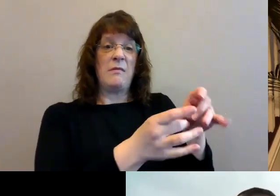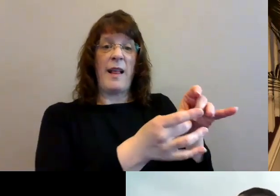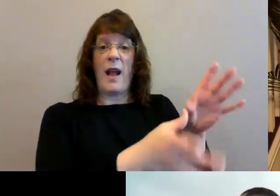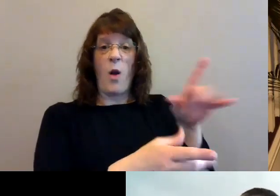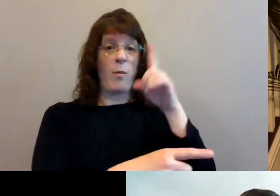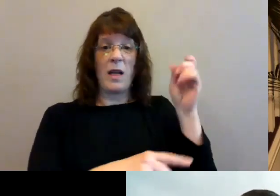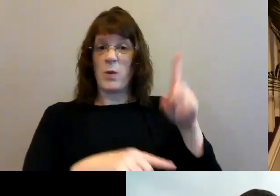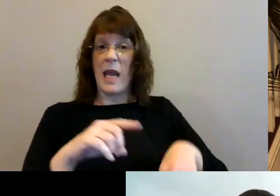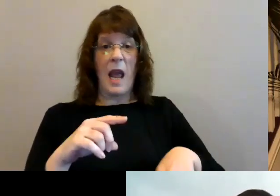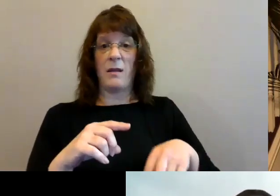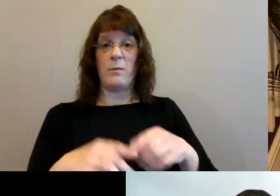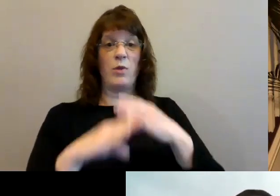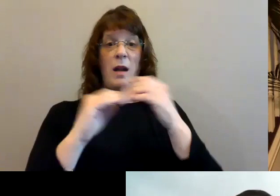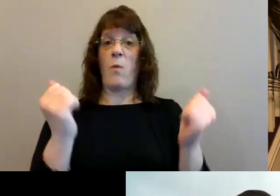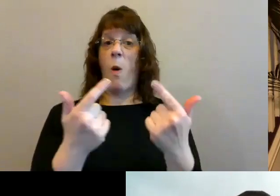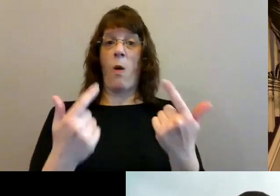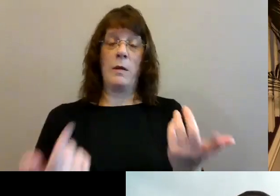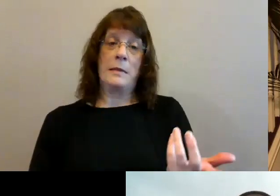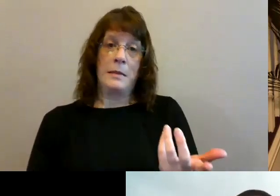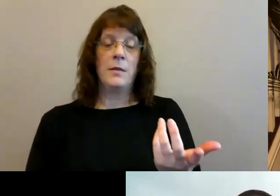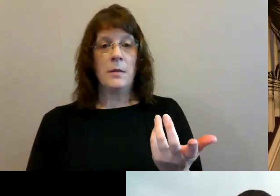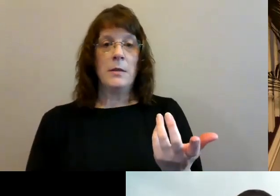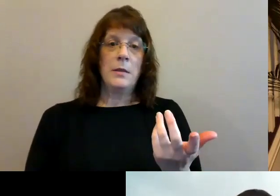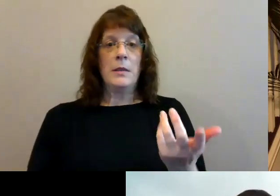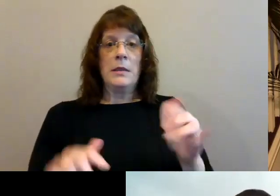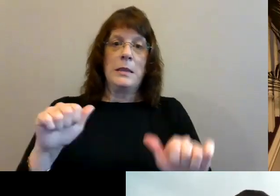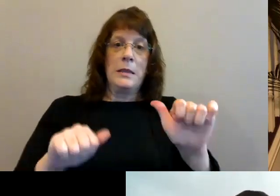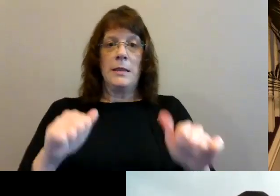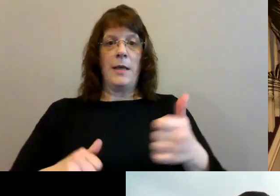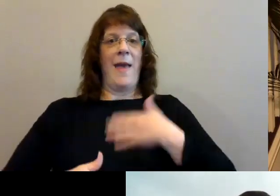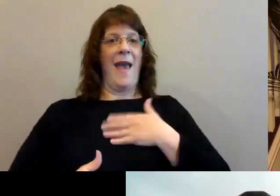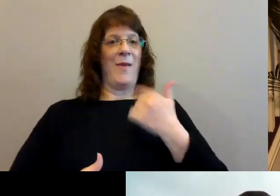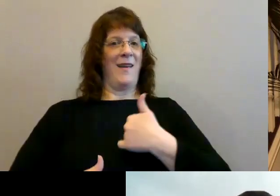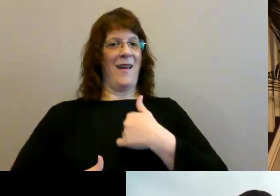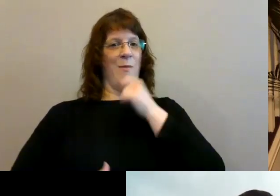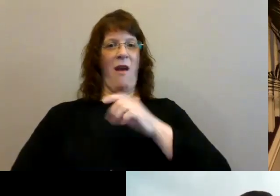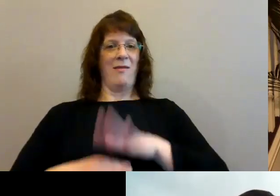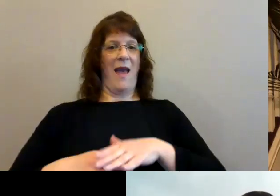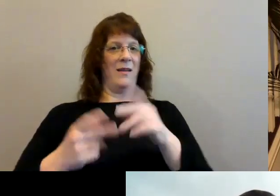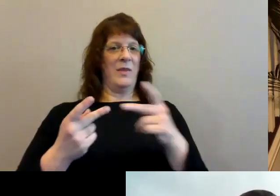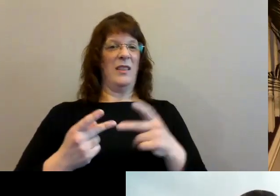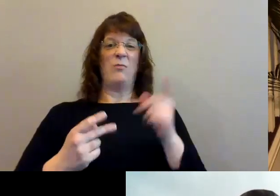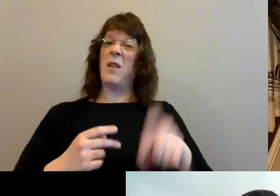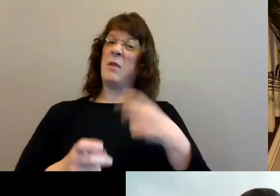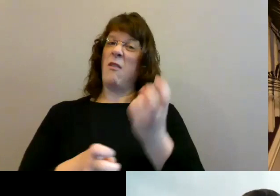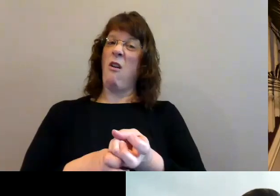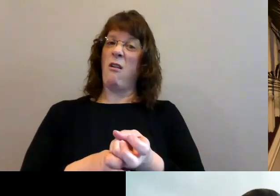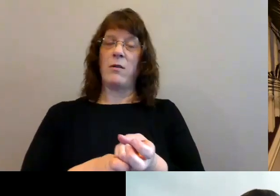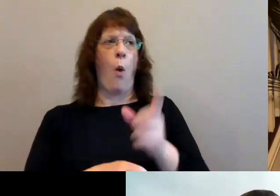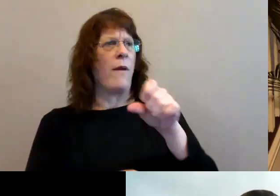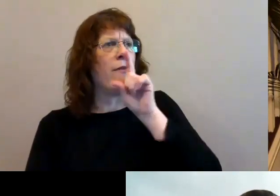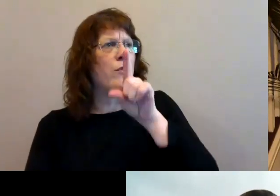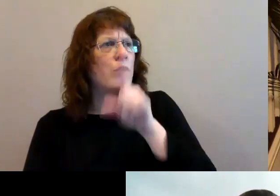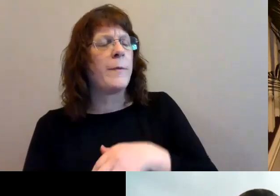all? Like, it's, yeah, I'm glad I'm not in that position, because that must be really hard. Yeah, for sure.